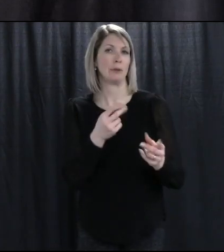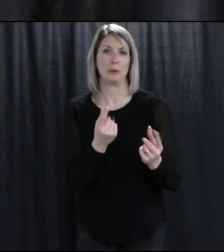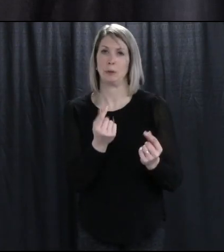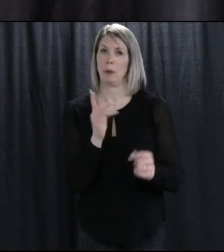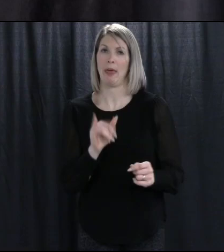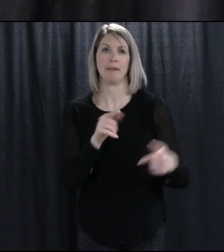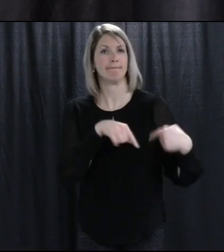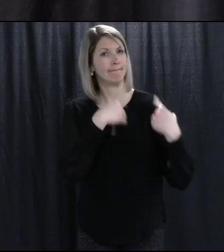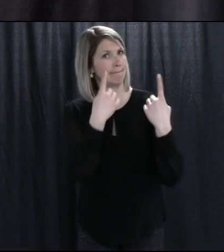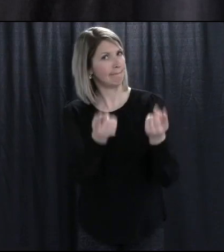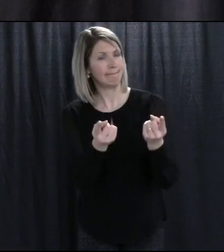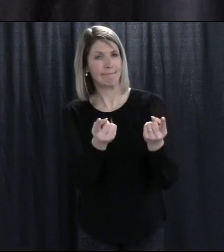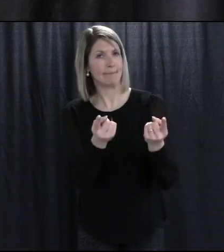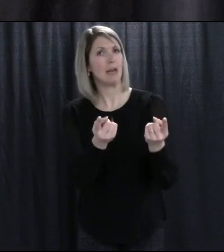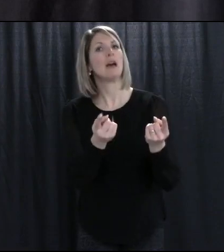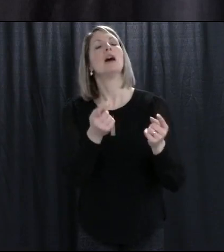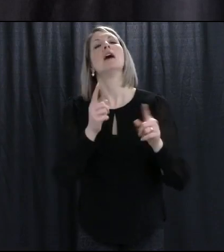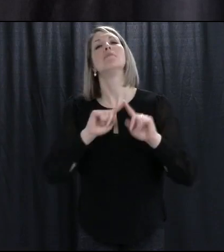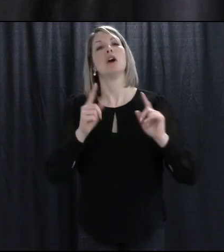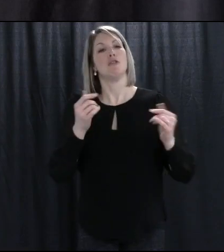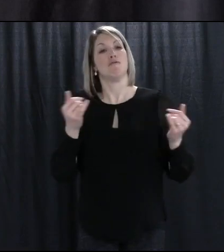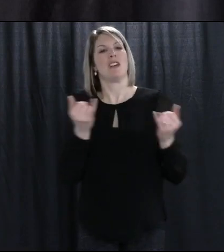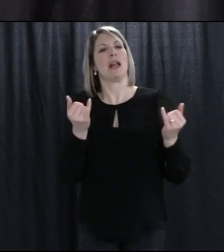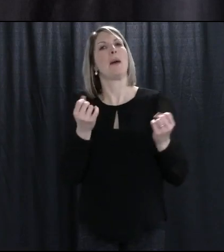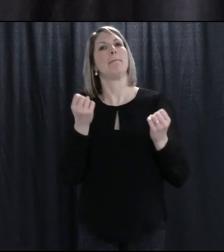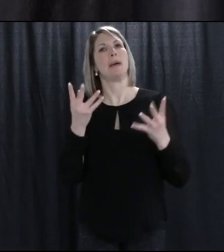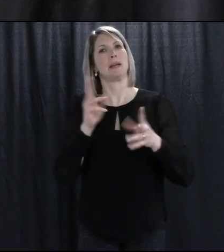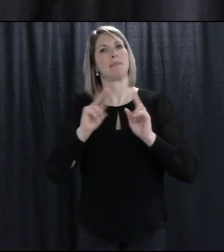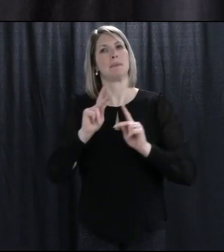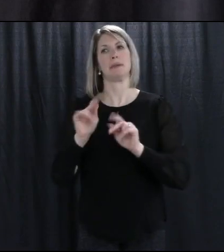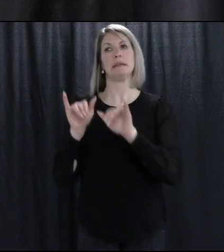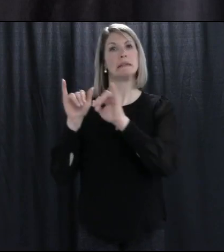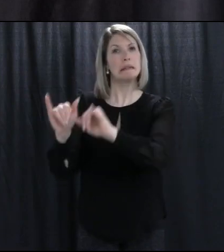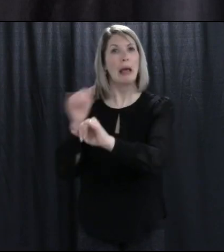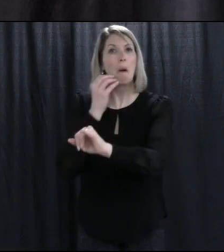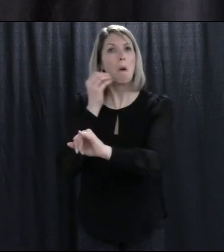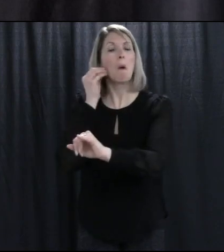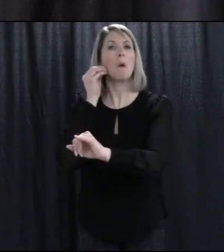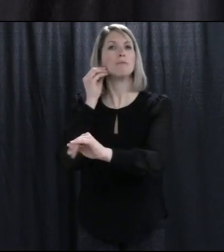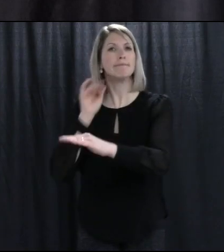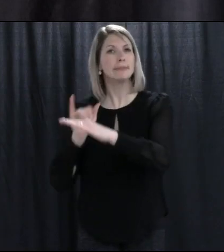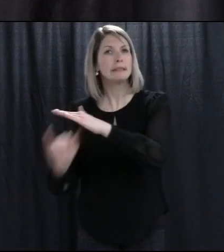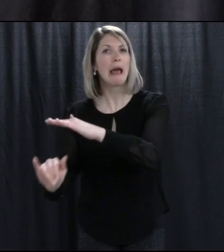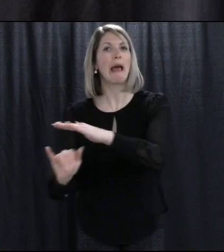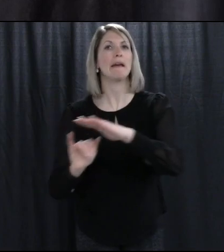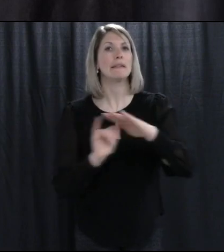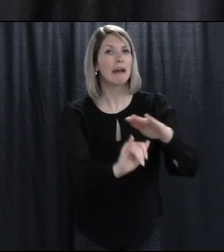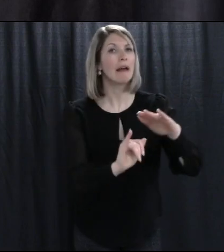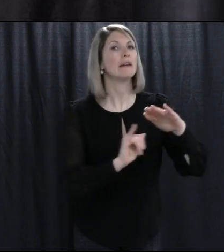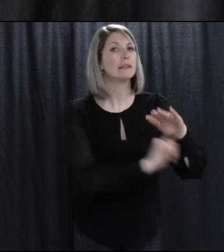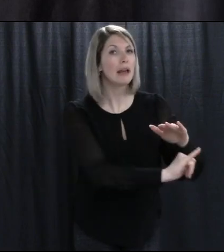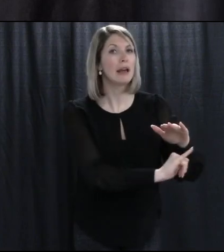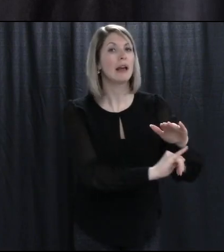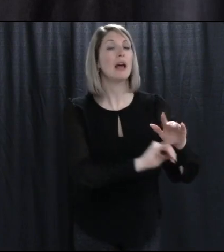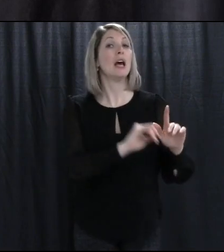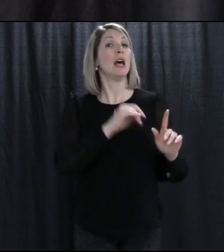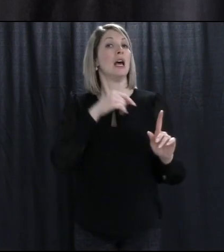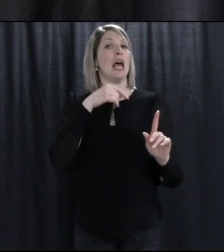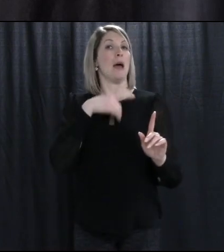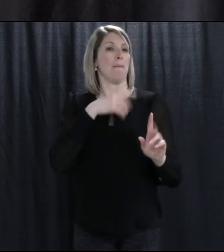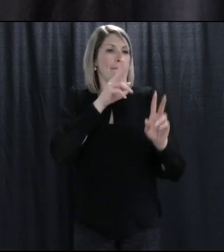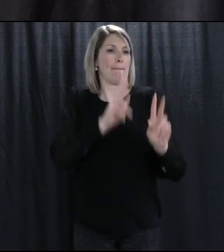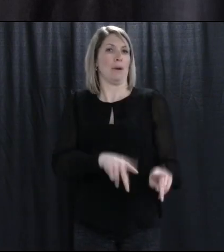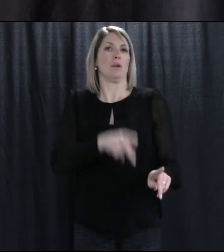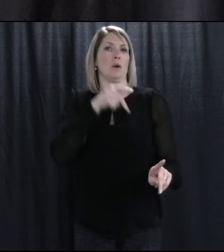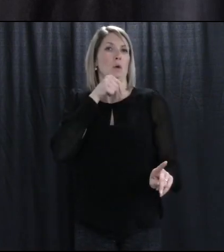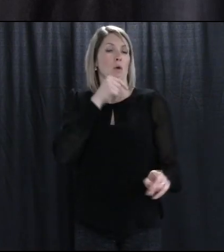Fitzgerald has referenced are all being managed at home, and the contact tracing that's going on currently has not